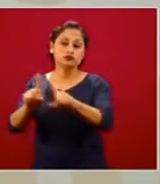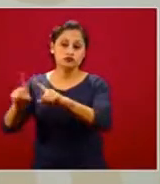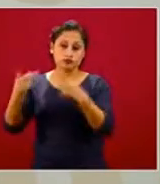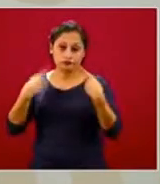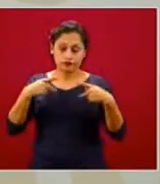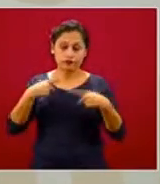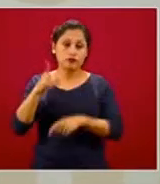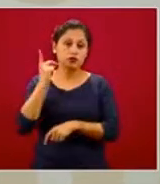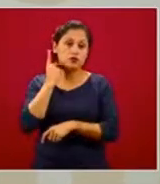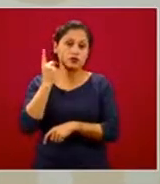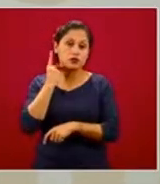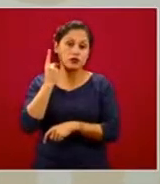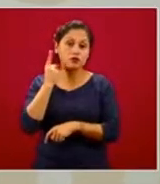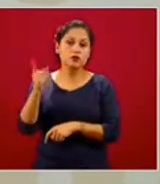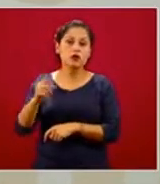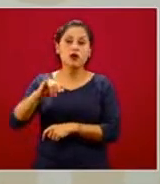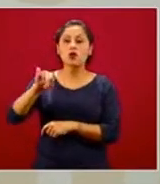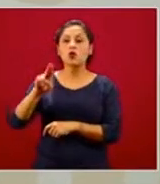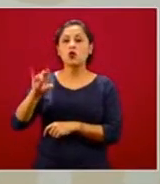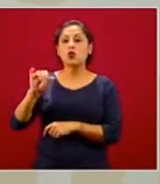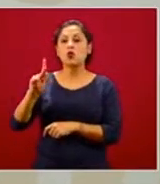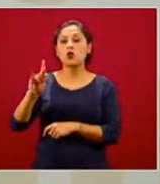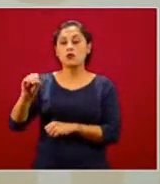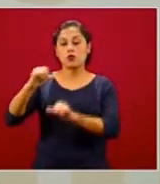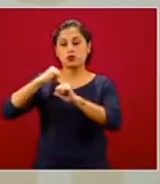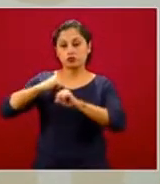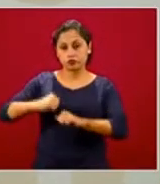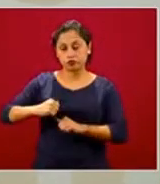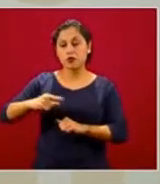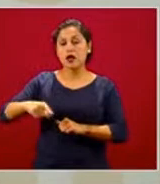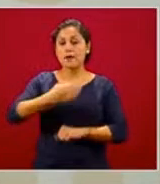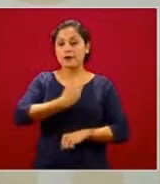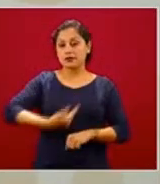the House of Representatives.